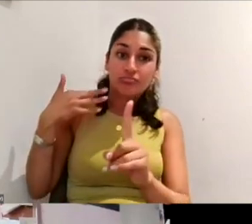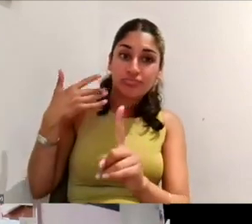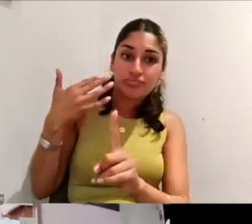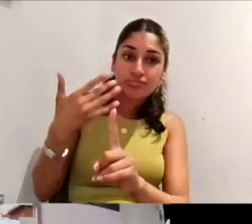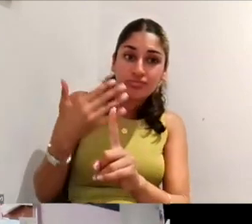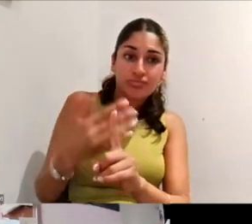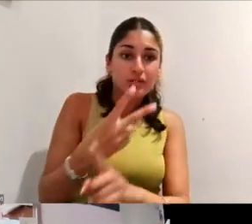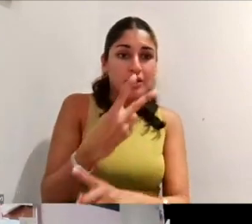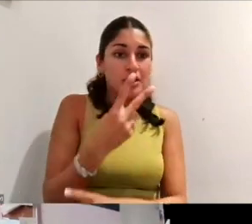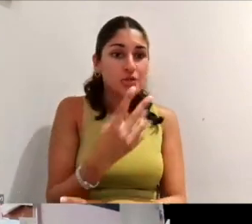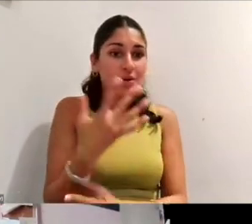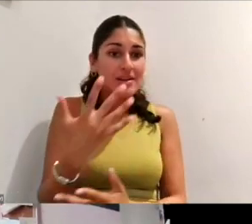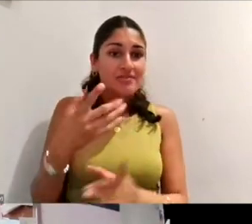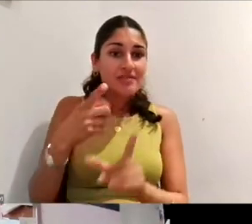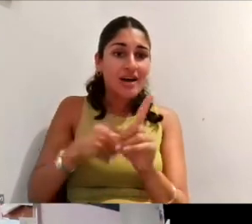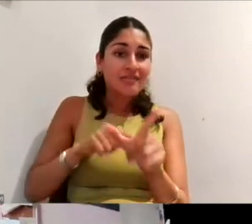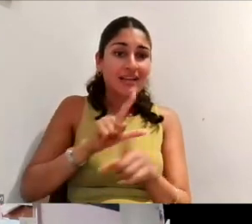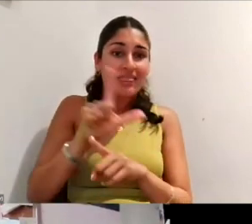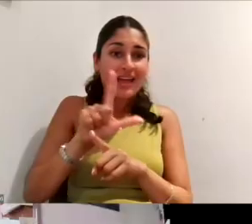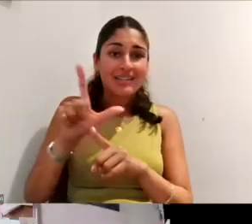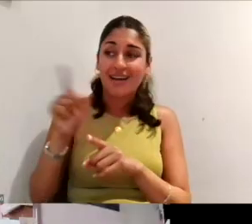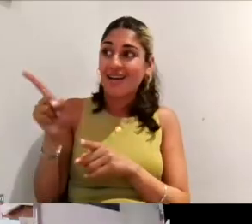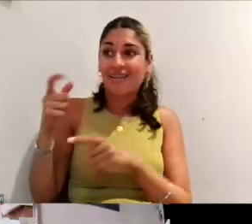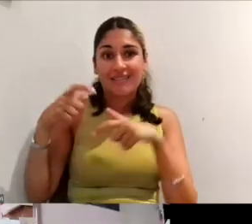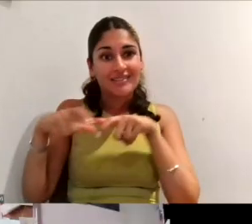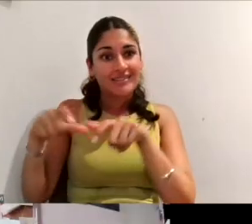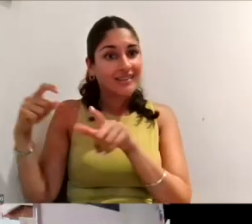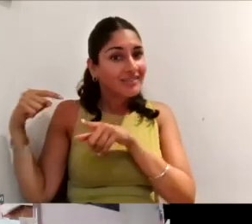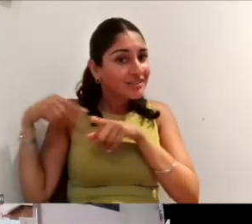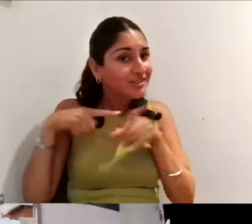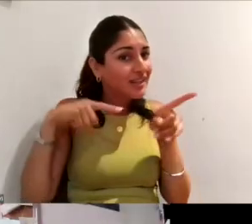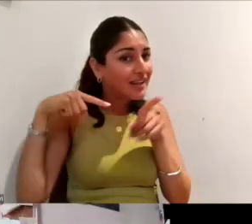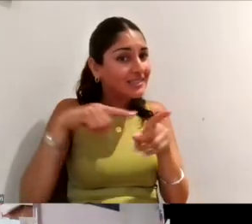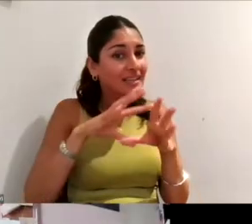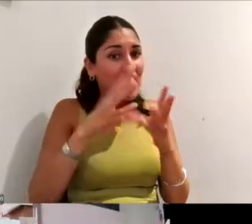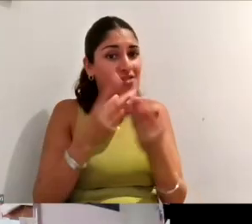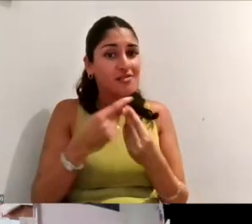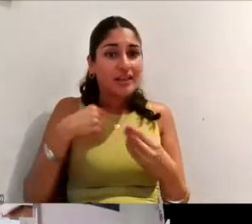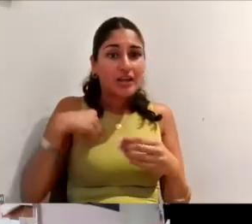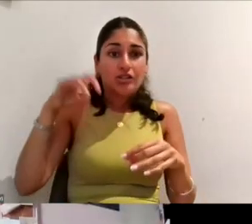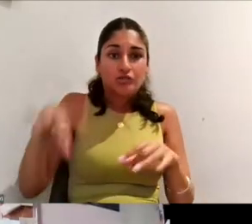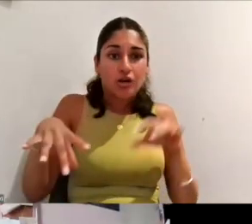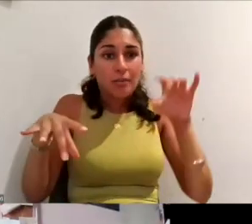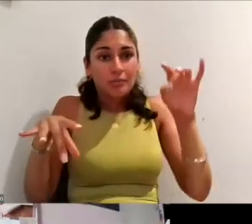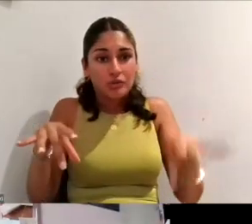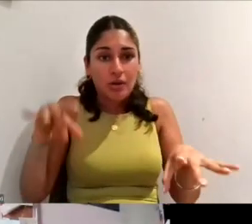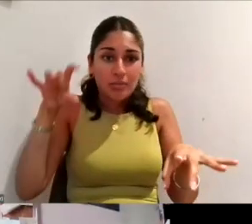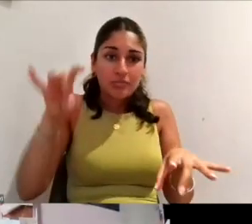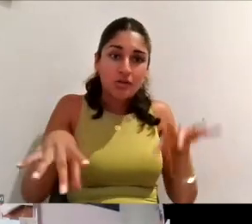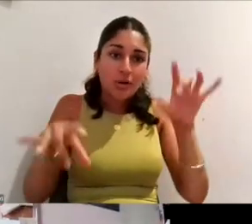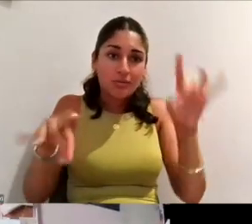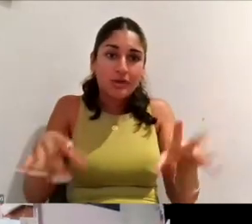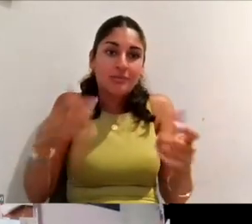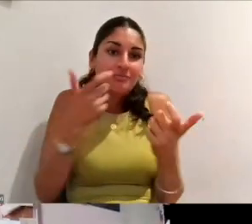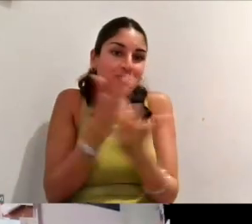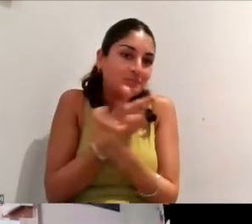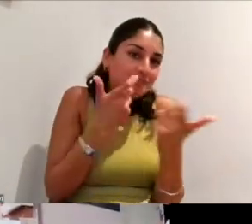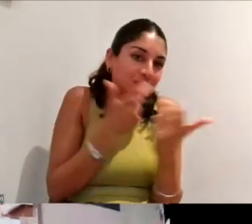century, he still chases, picks everything up I've dropped, including me.